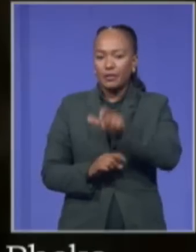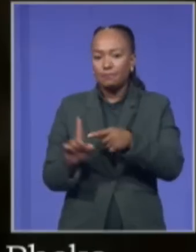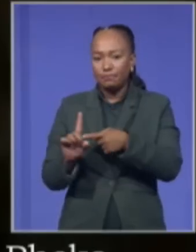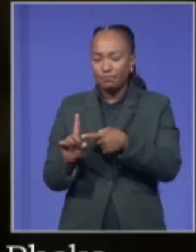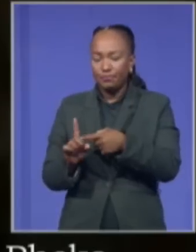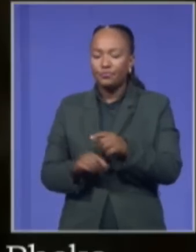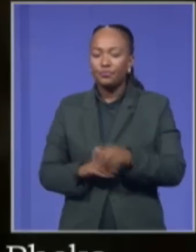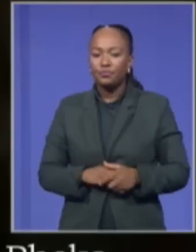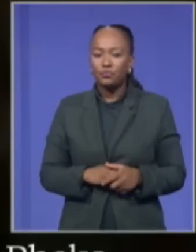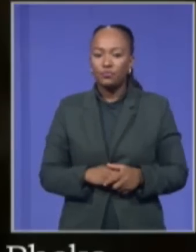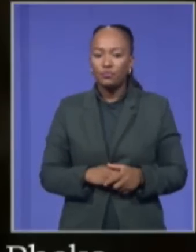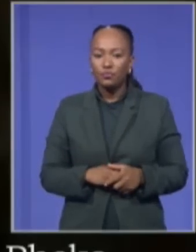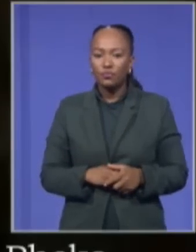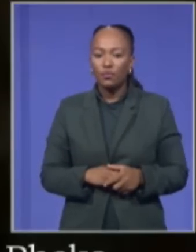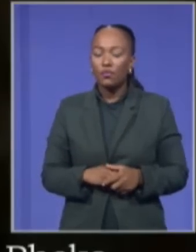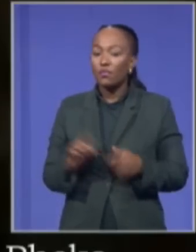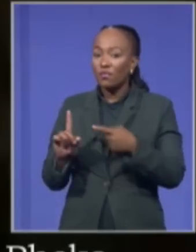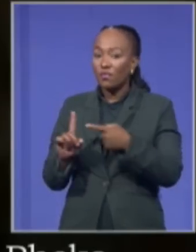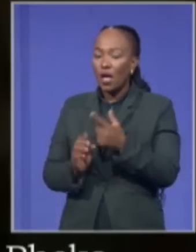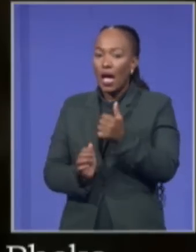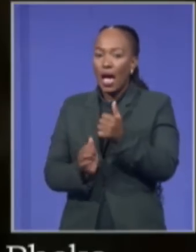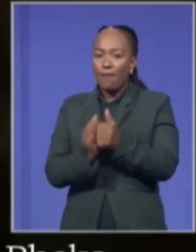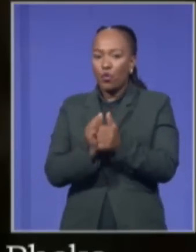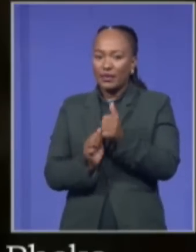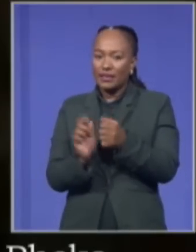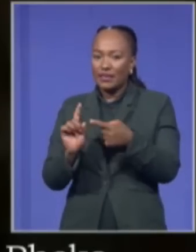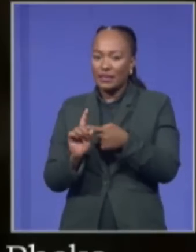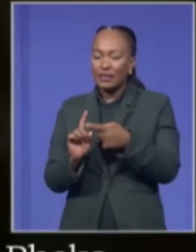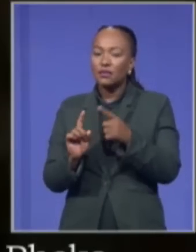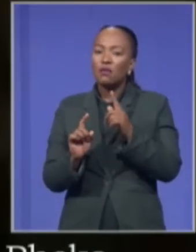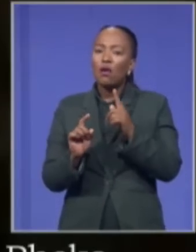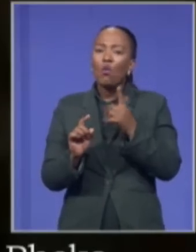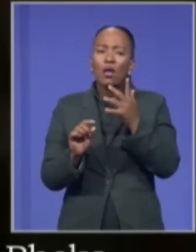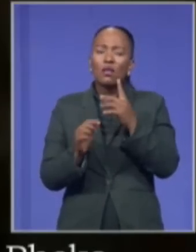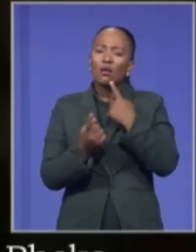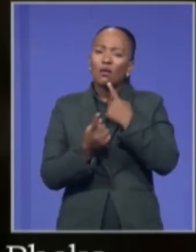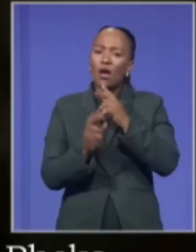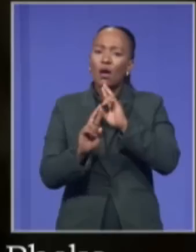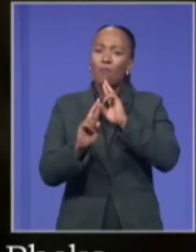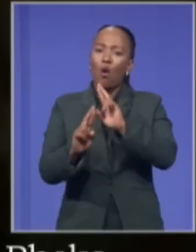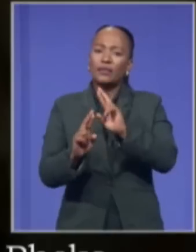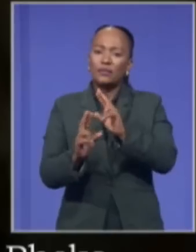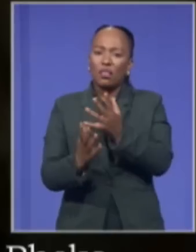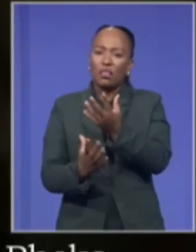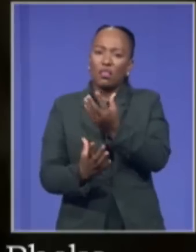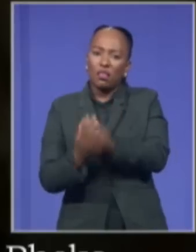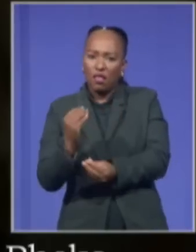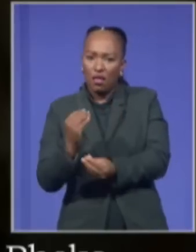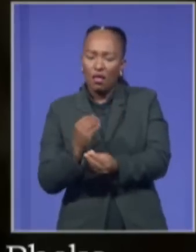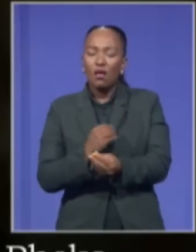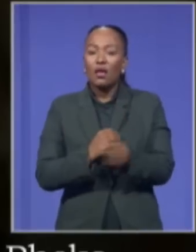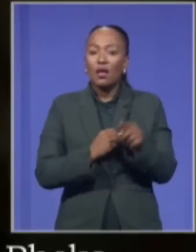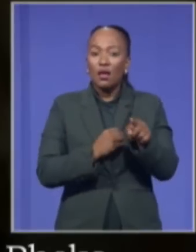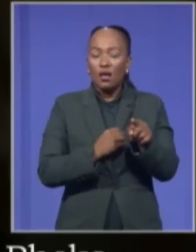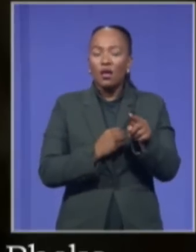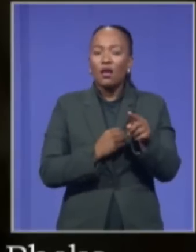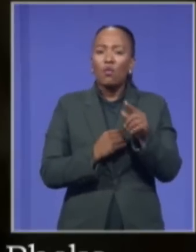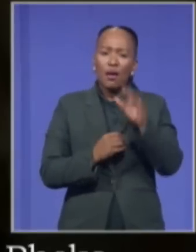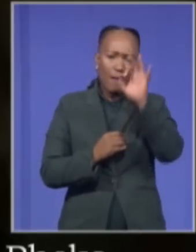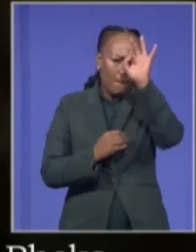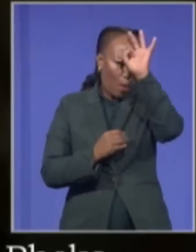matsatsinyana ka moraro a buti a tlala we gore o lahleile ke ha ka nnete ka mane ka Dalesville seponesa sa teng se fumana mmele wa motho wa